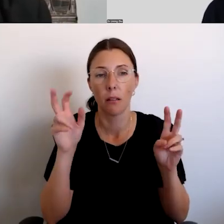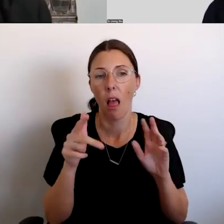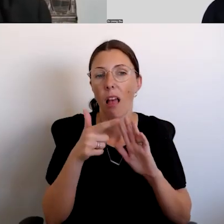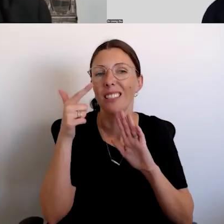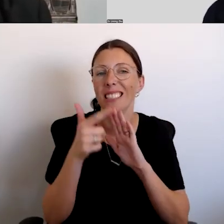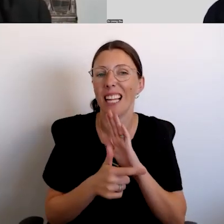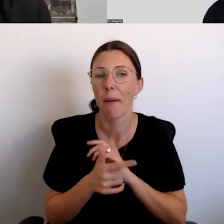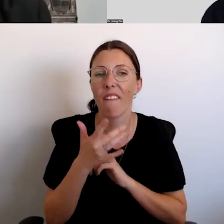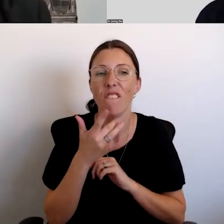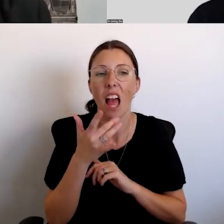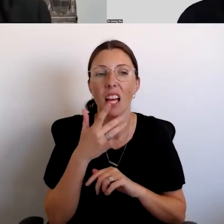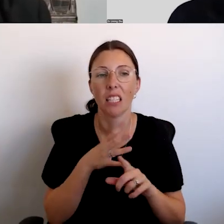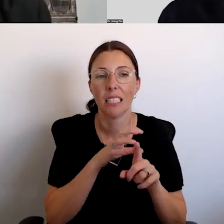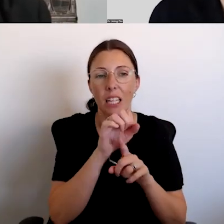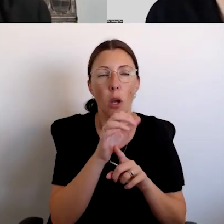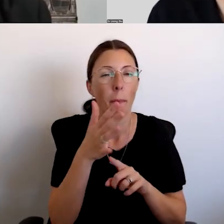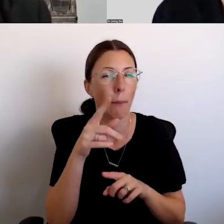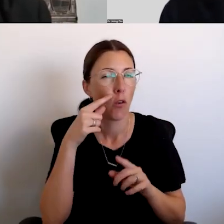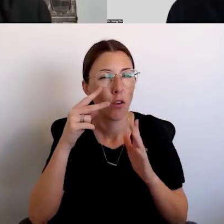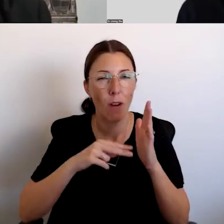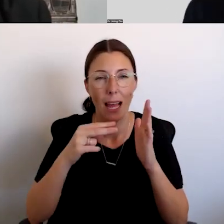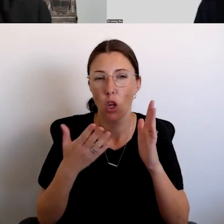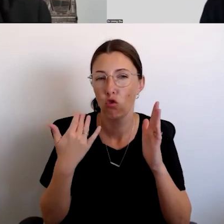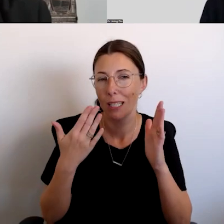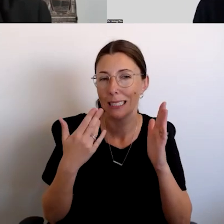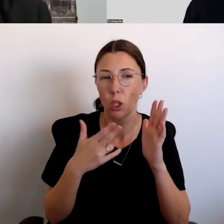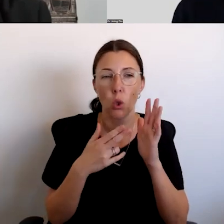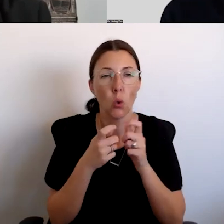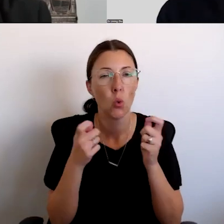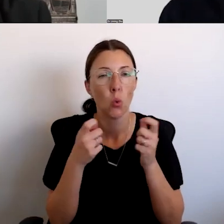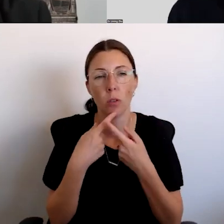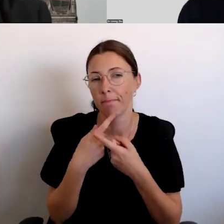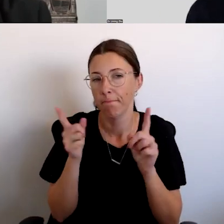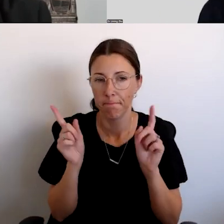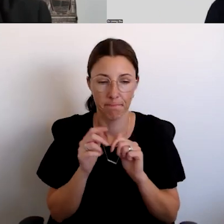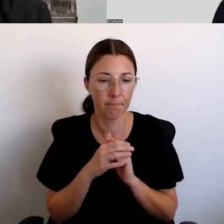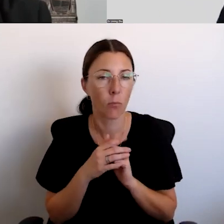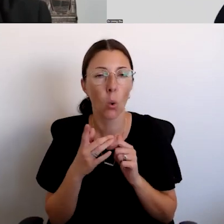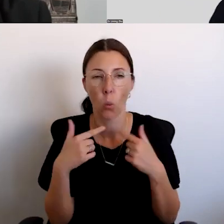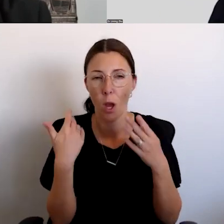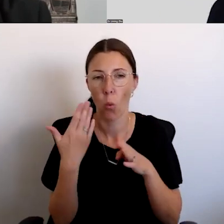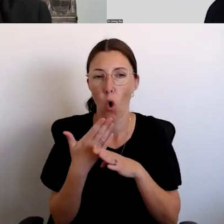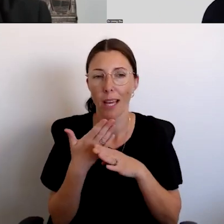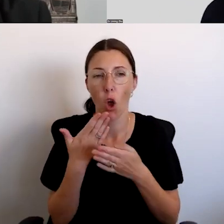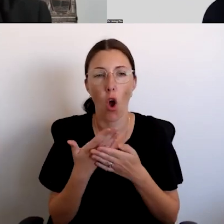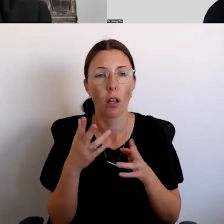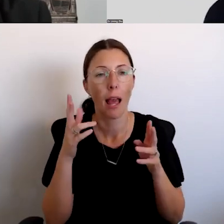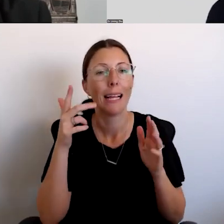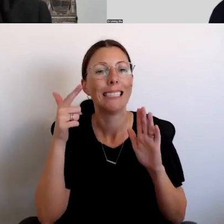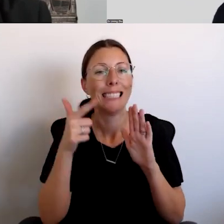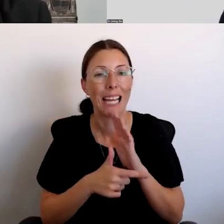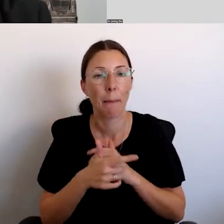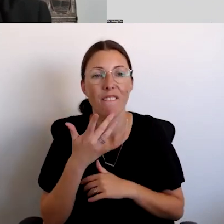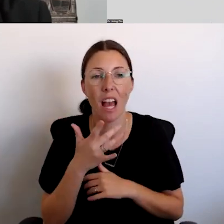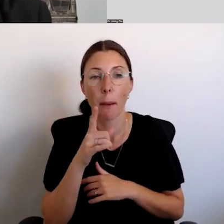release recently, and Jesse in the chat may share that already. We're working on deepfakes, but the same technology also